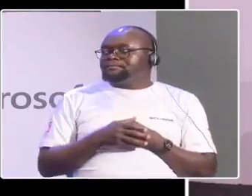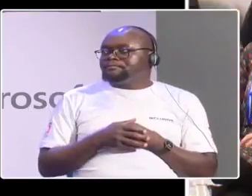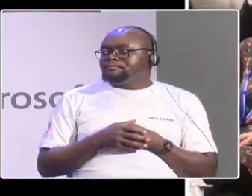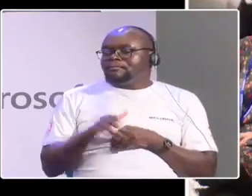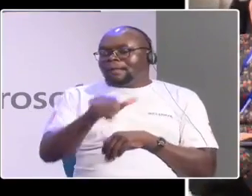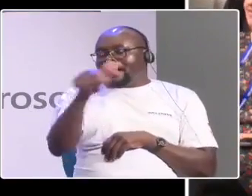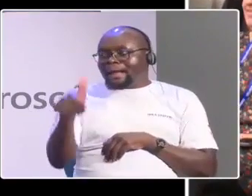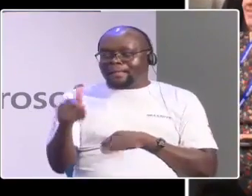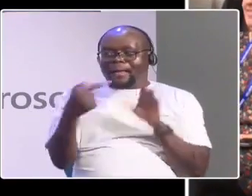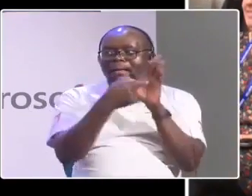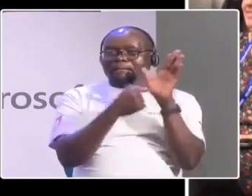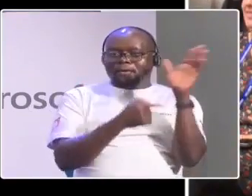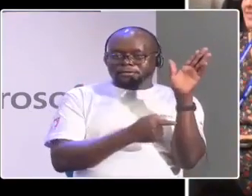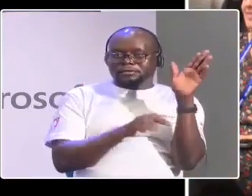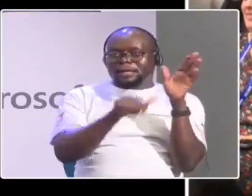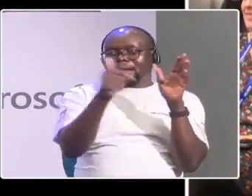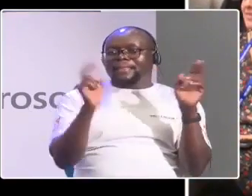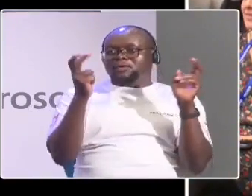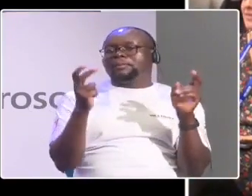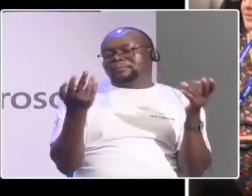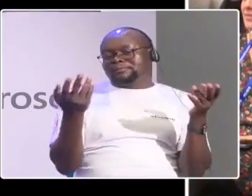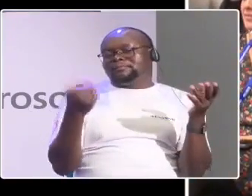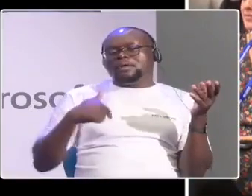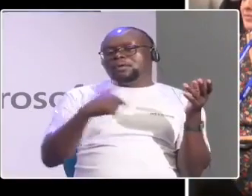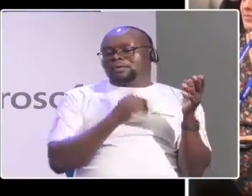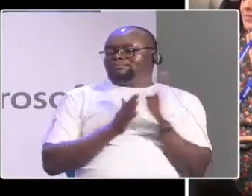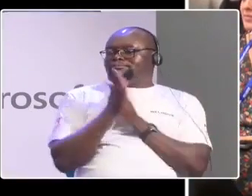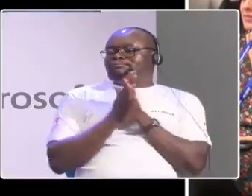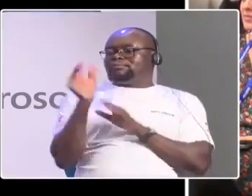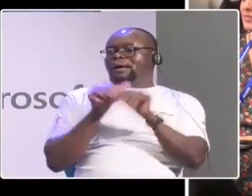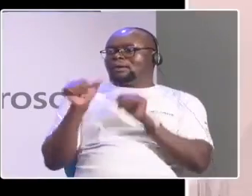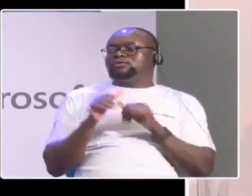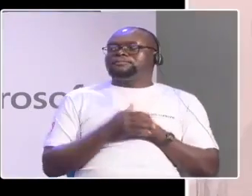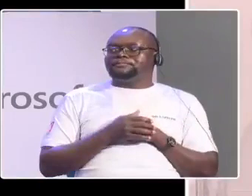ahead. another couple of points, another topic that we're all very enthusiastic about.